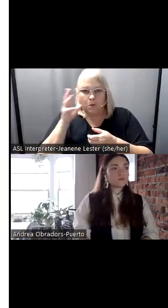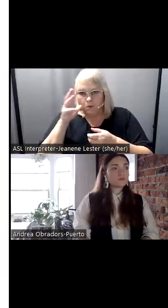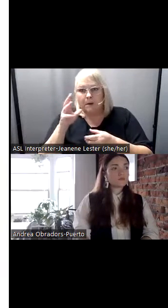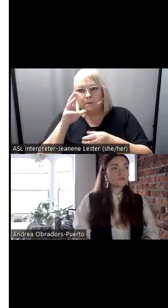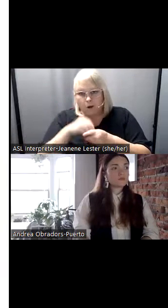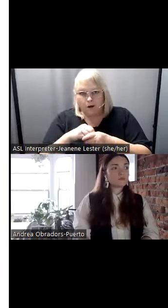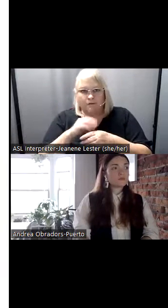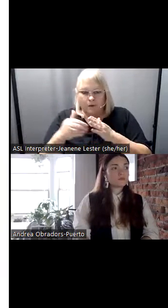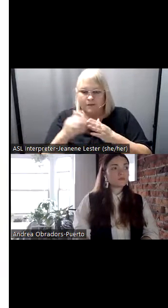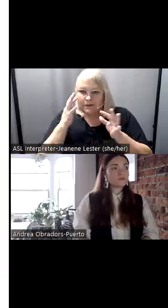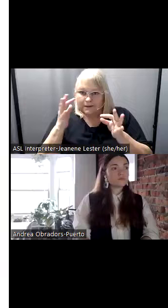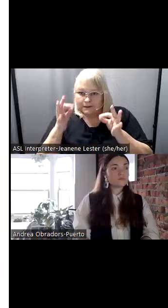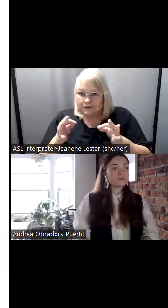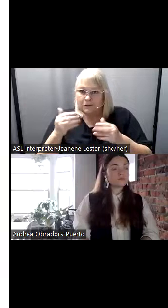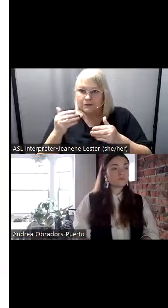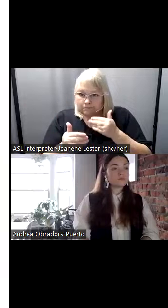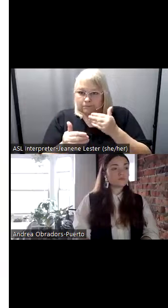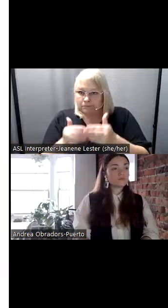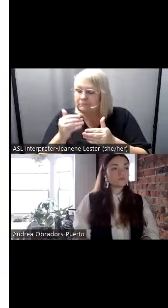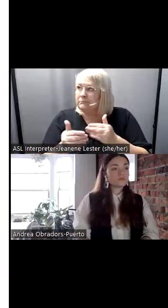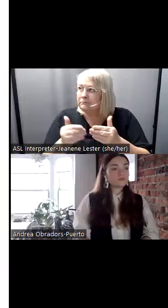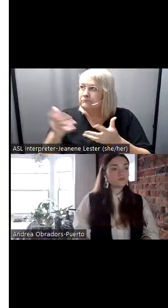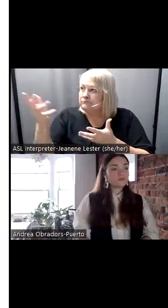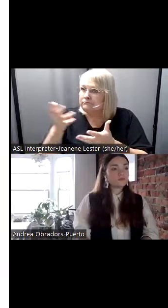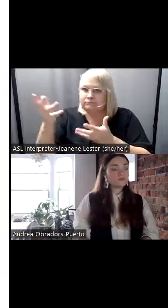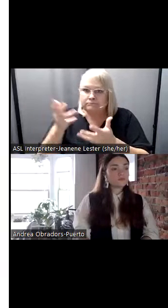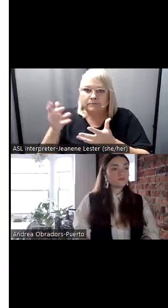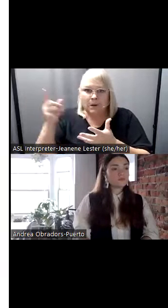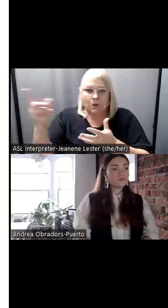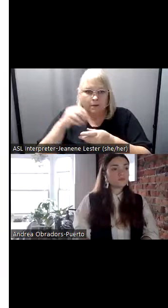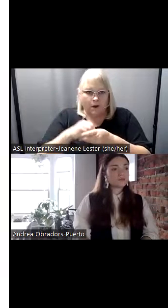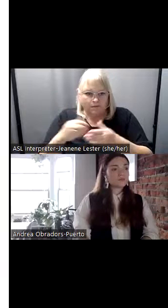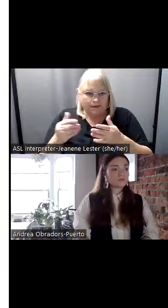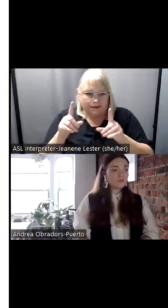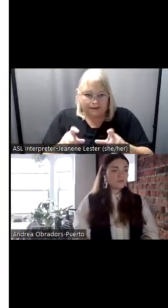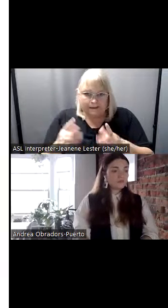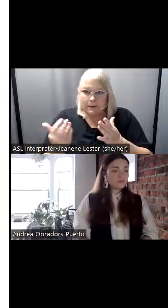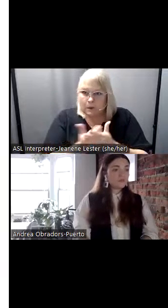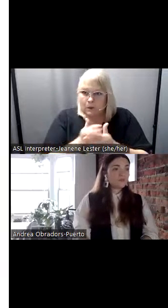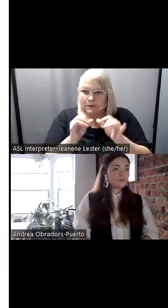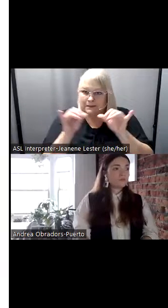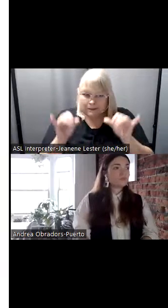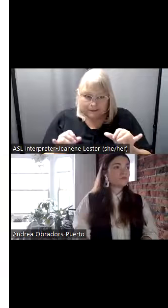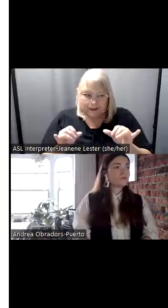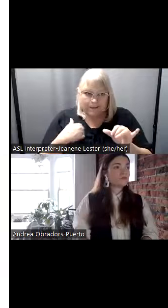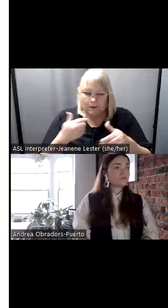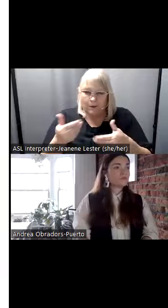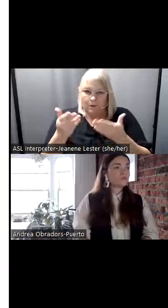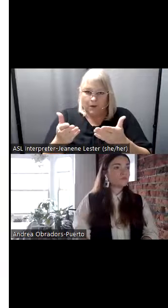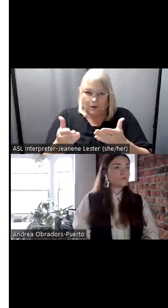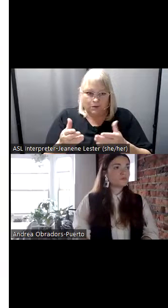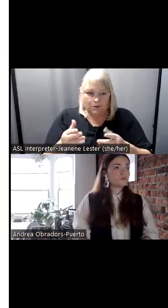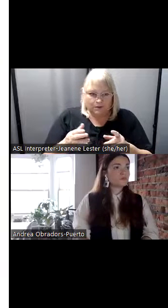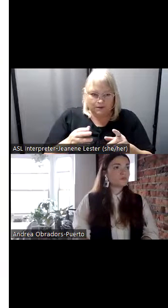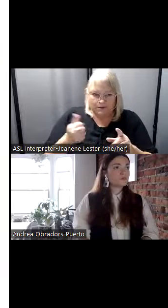going to be part of the testing of the new system and solutions that we propose. obviously want to thank the folks that